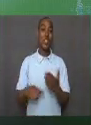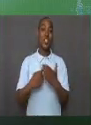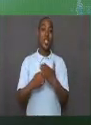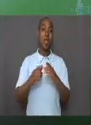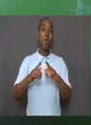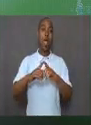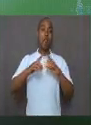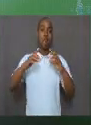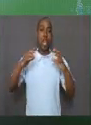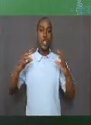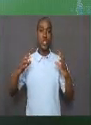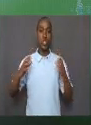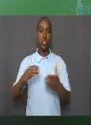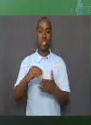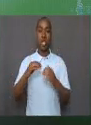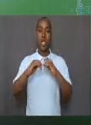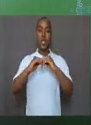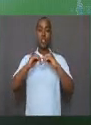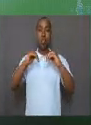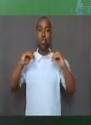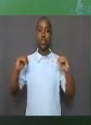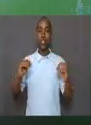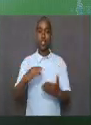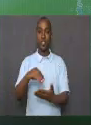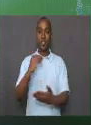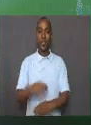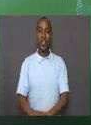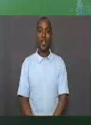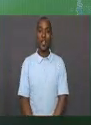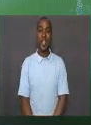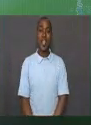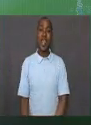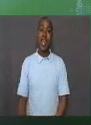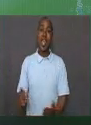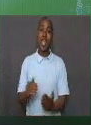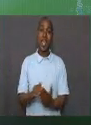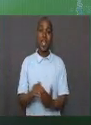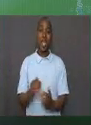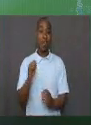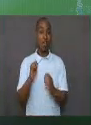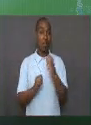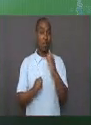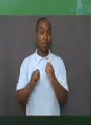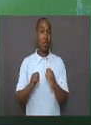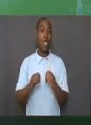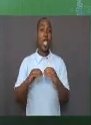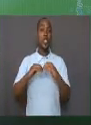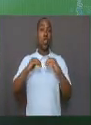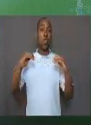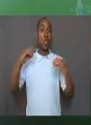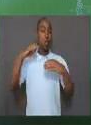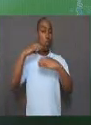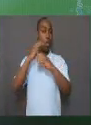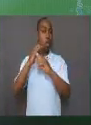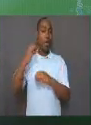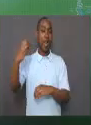learned about magnification and resolution. We also compared the